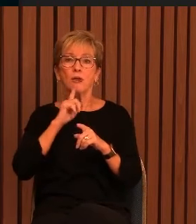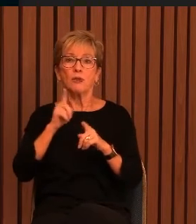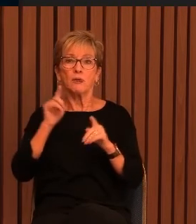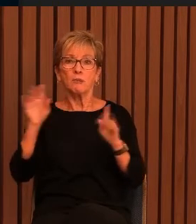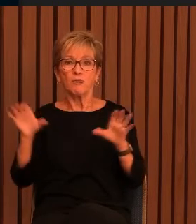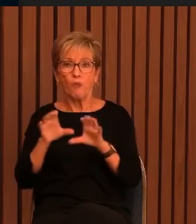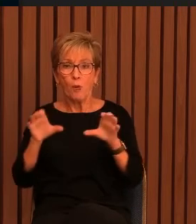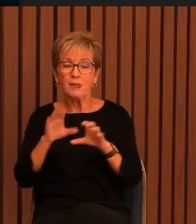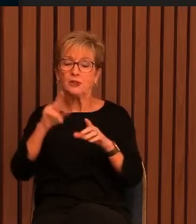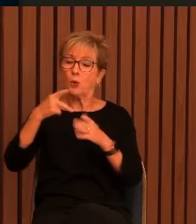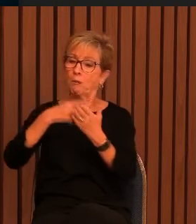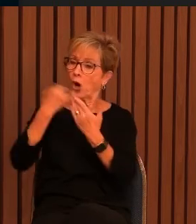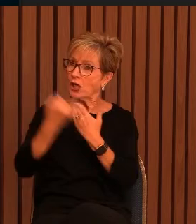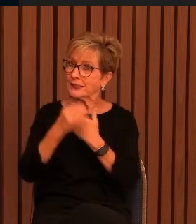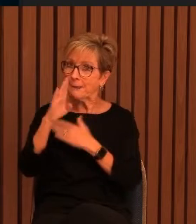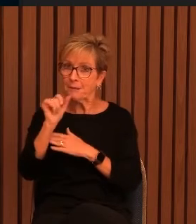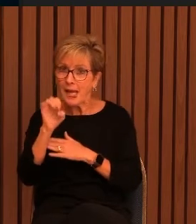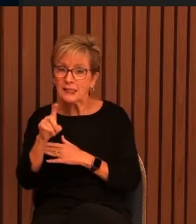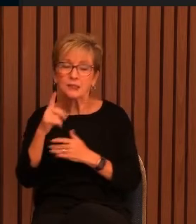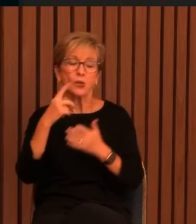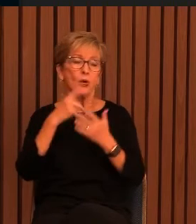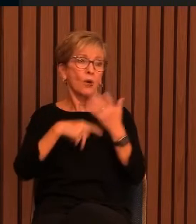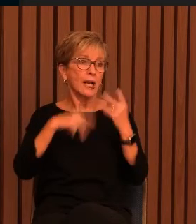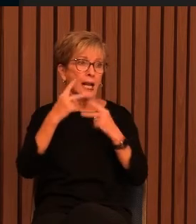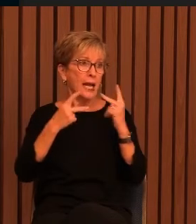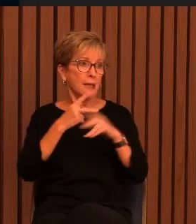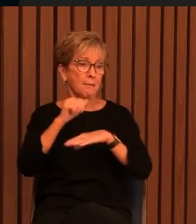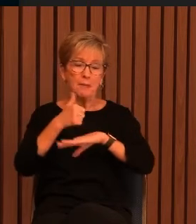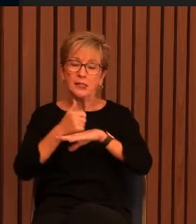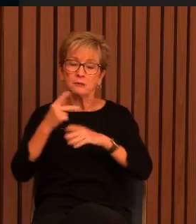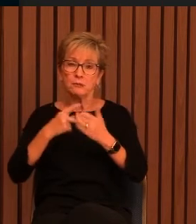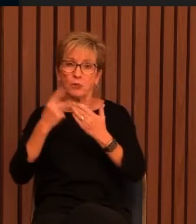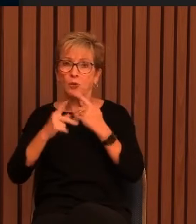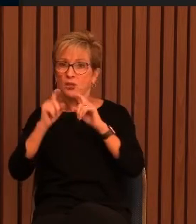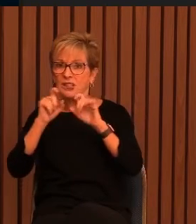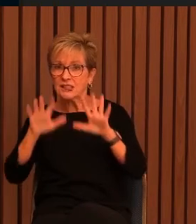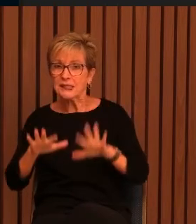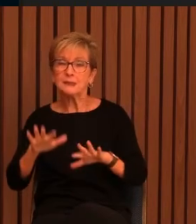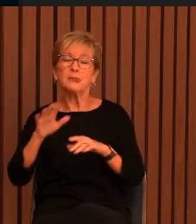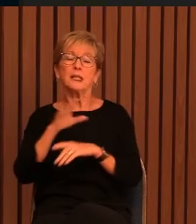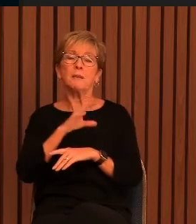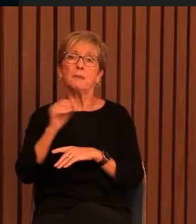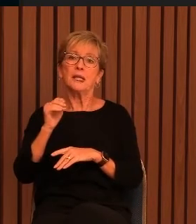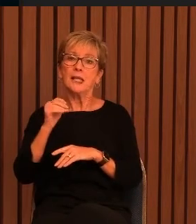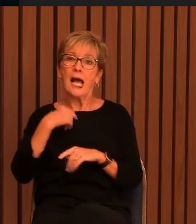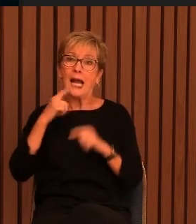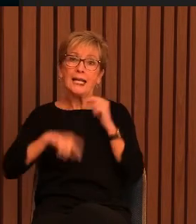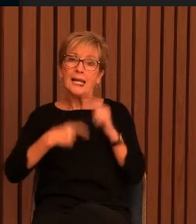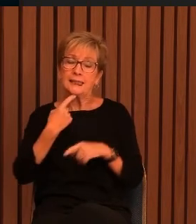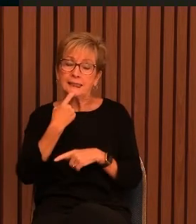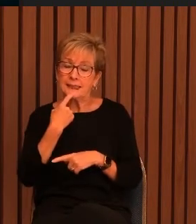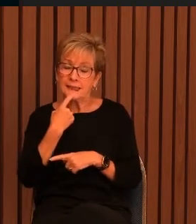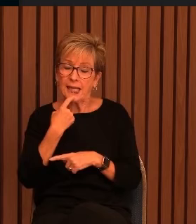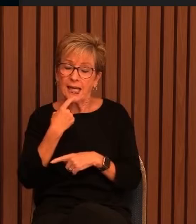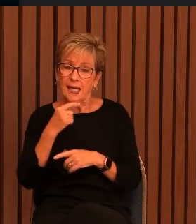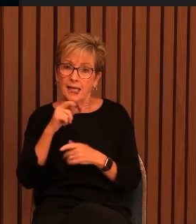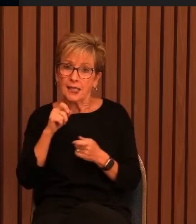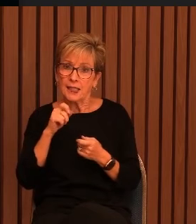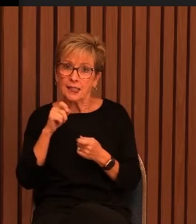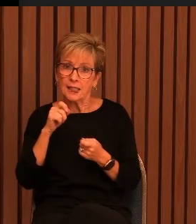or a project-based or a deeper learning-based assessment system. None of us do. So it's going to take a lot of work. So I can't say with certainty